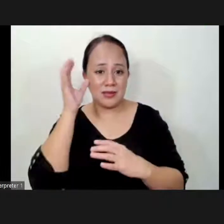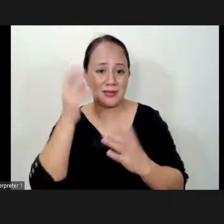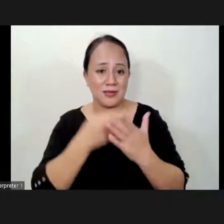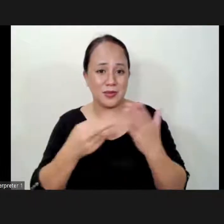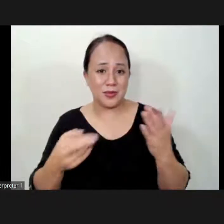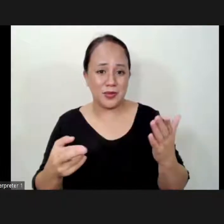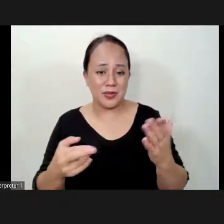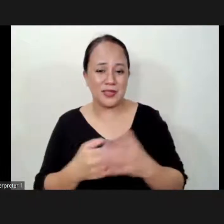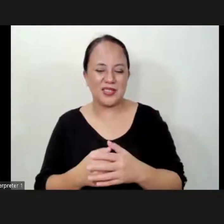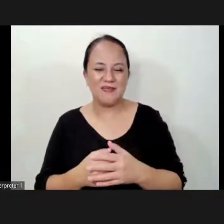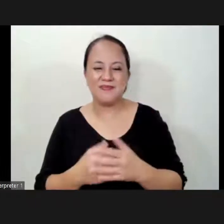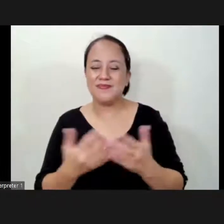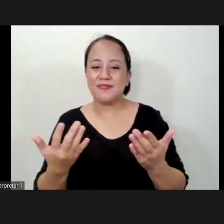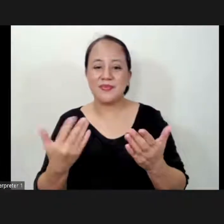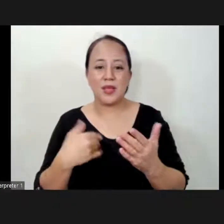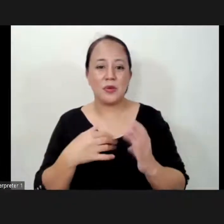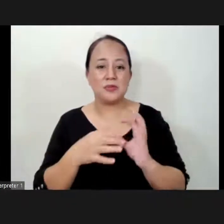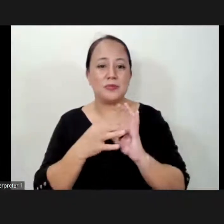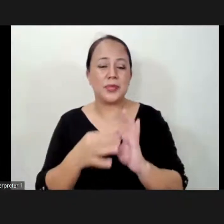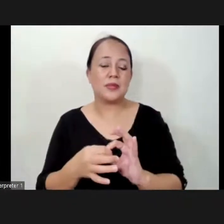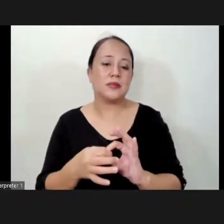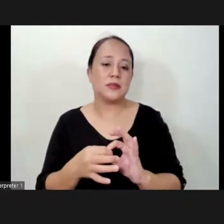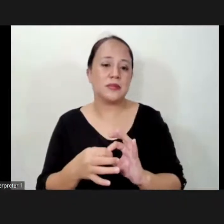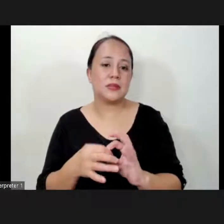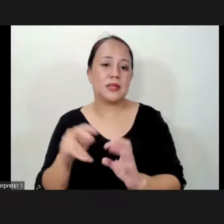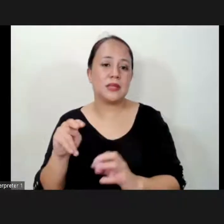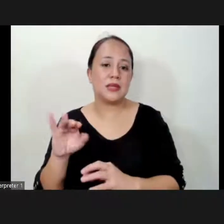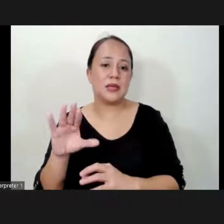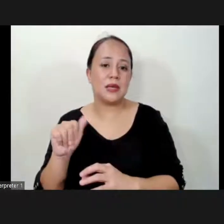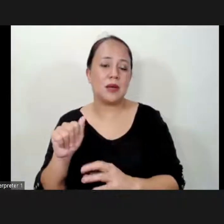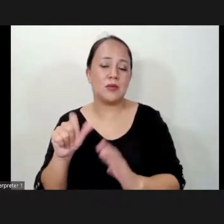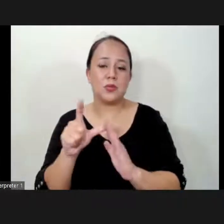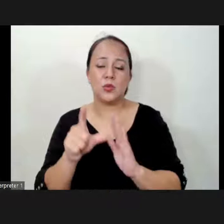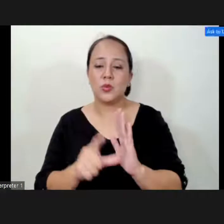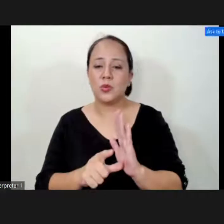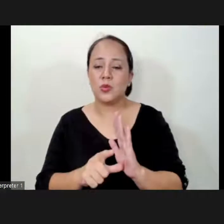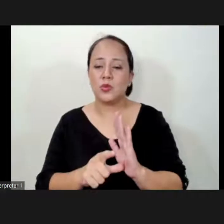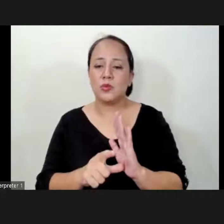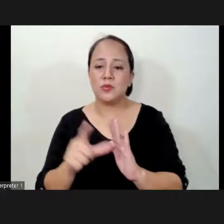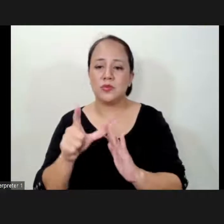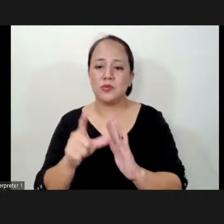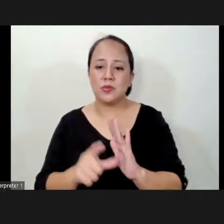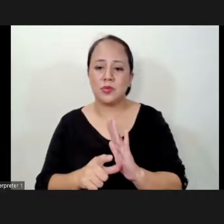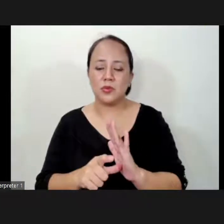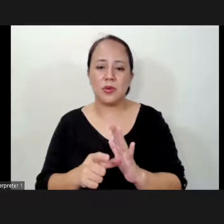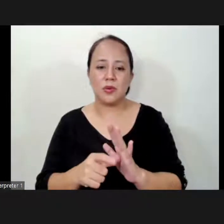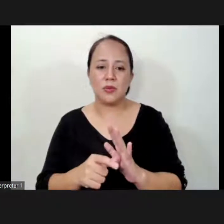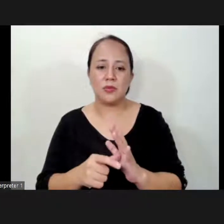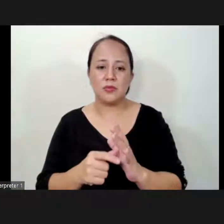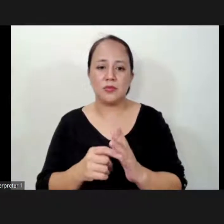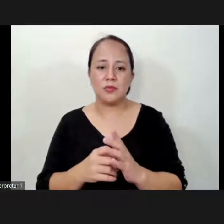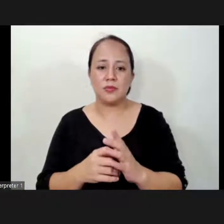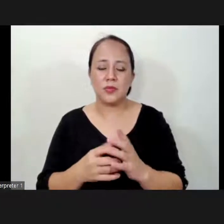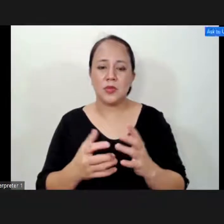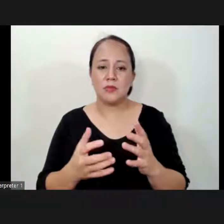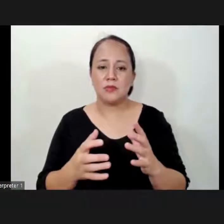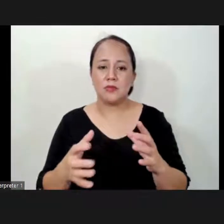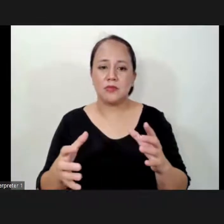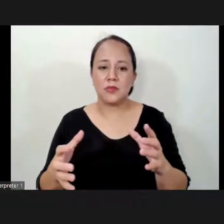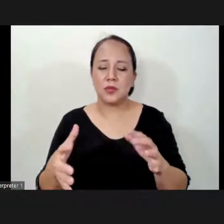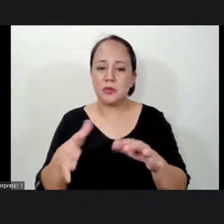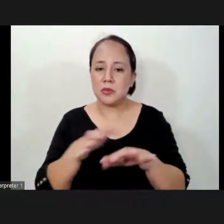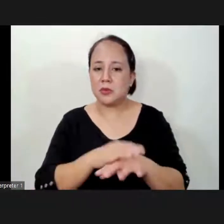resources are mainly based on the NICA law, I think, or on this integrated law.